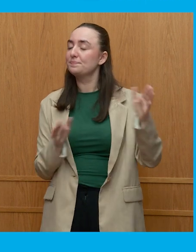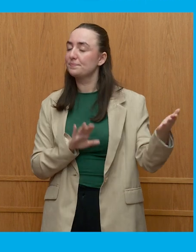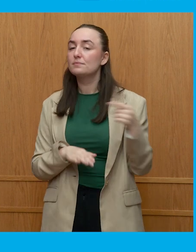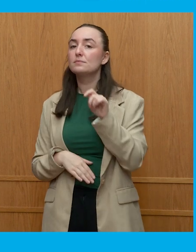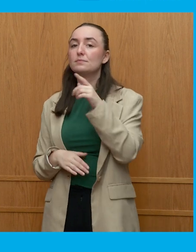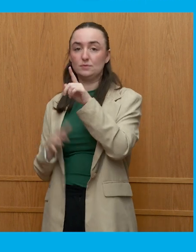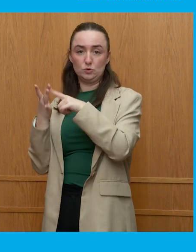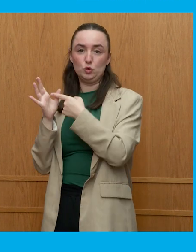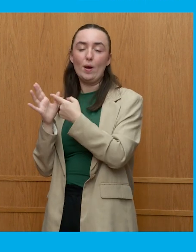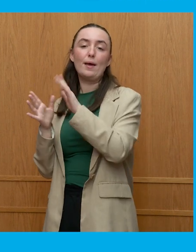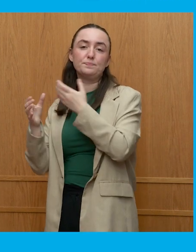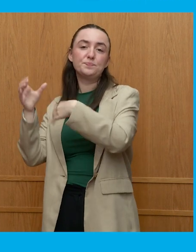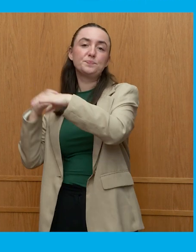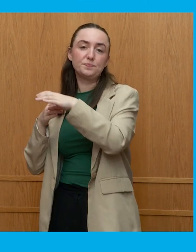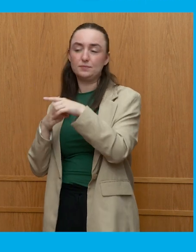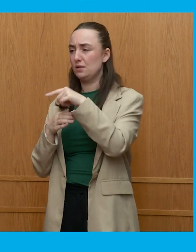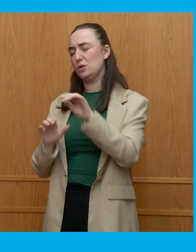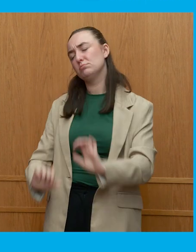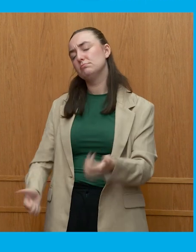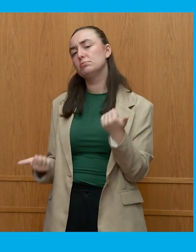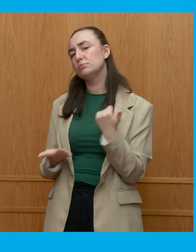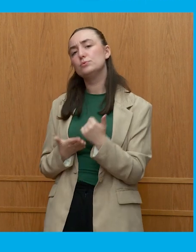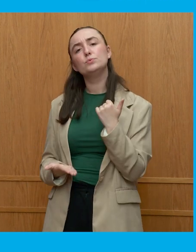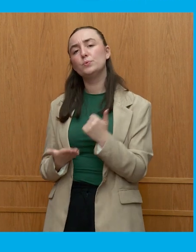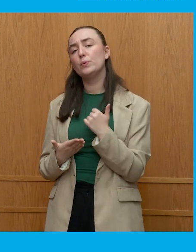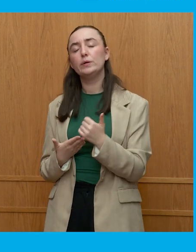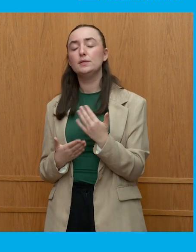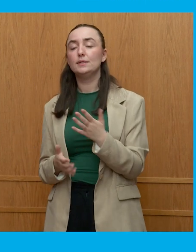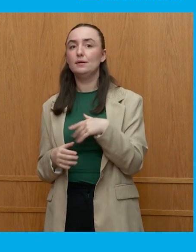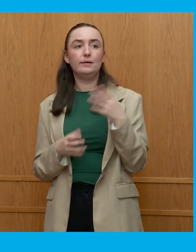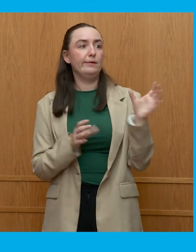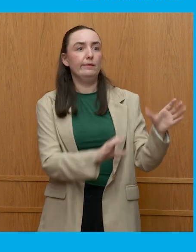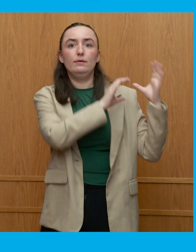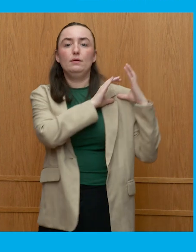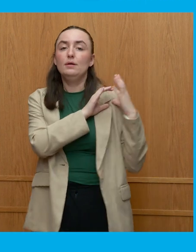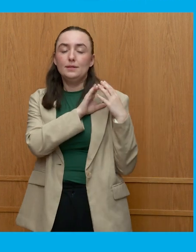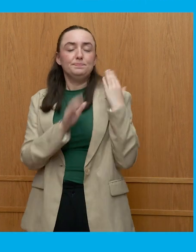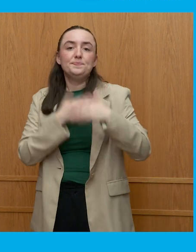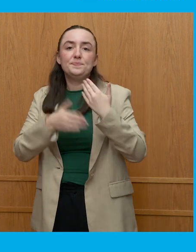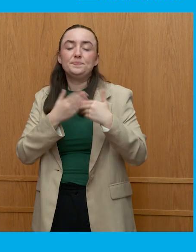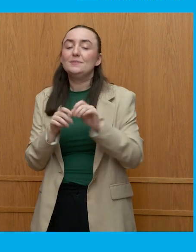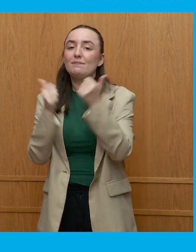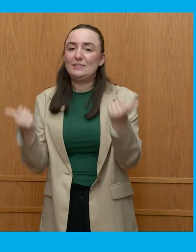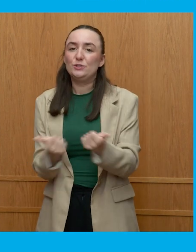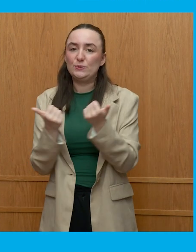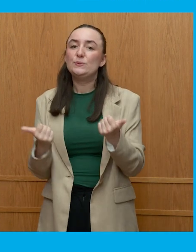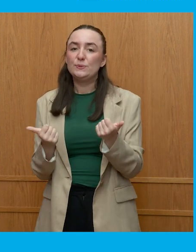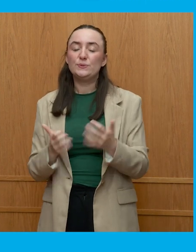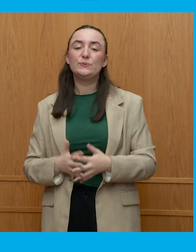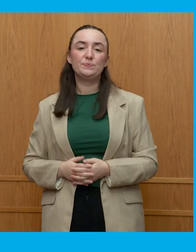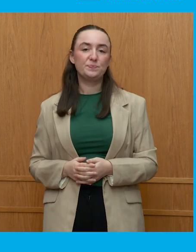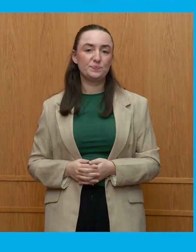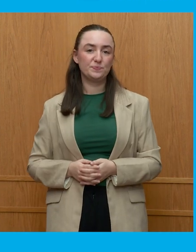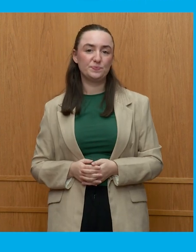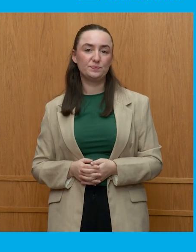and did an amazing job to carry it forward and finish it off. It was fantastic. And I